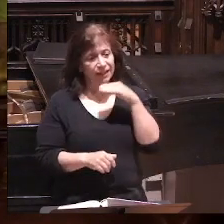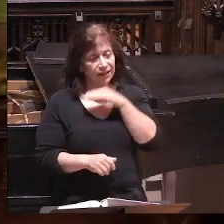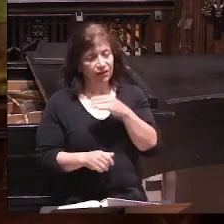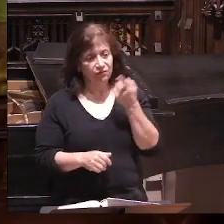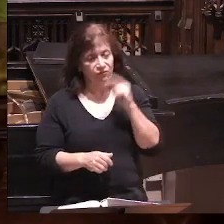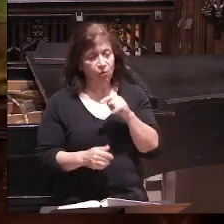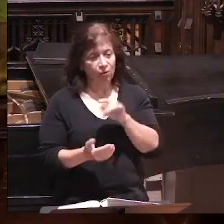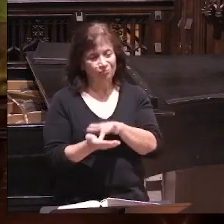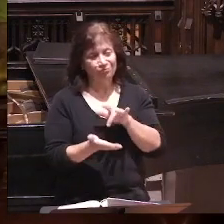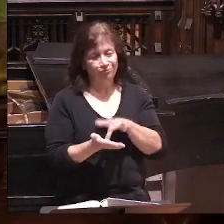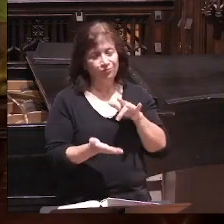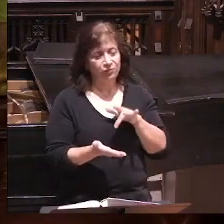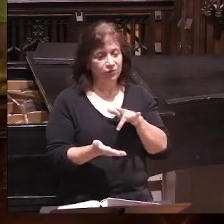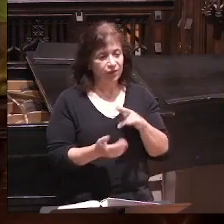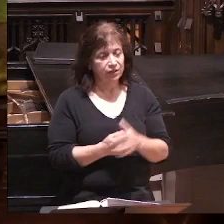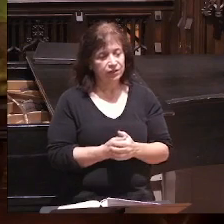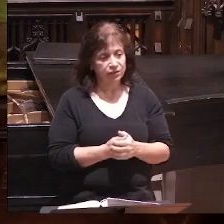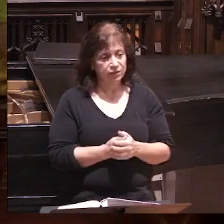selfish ends.